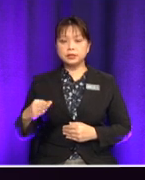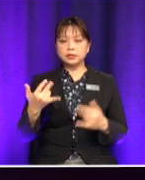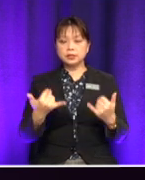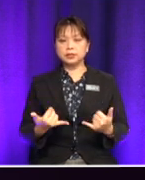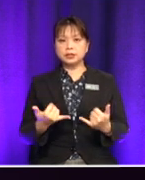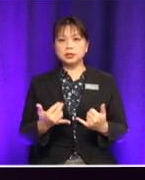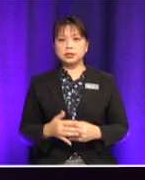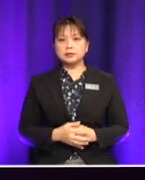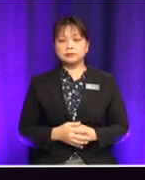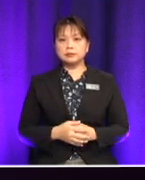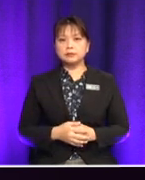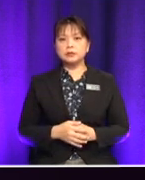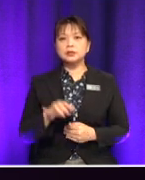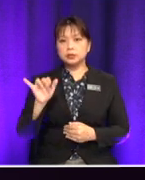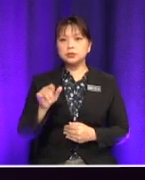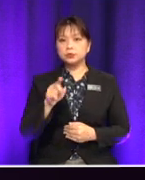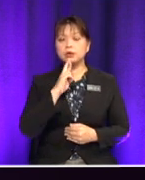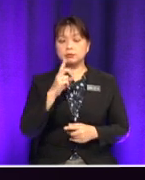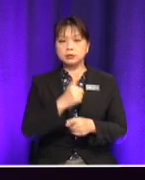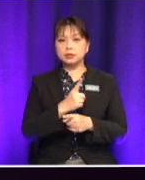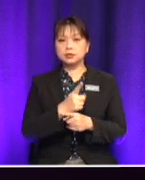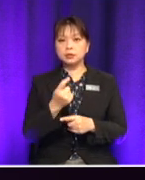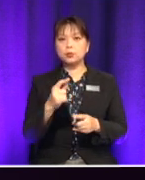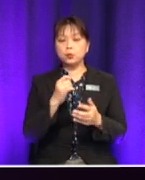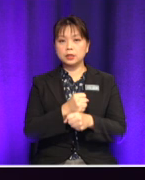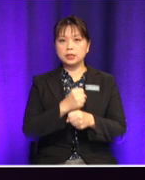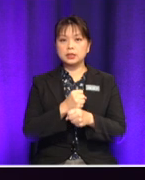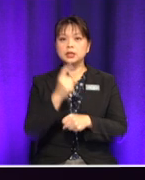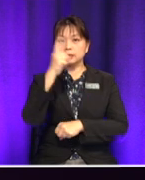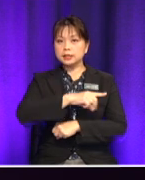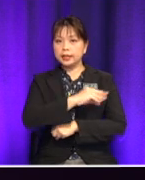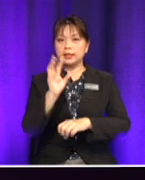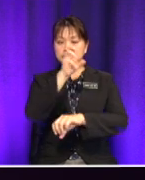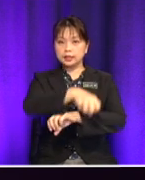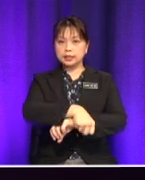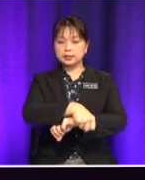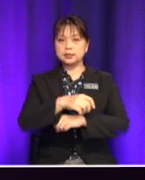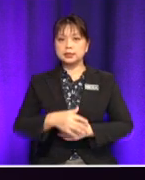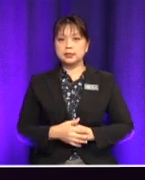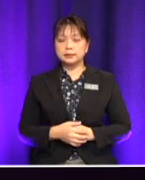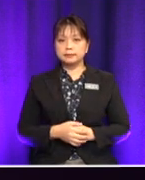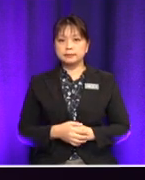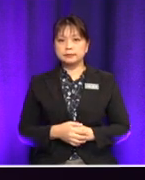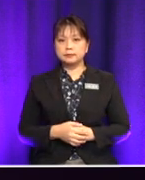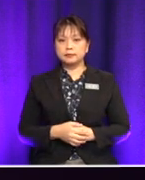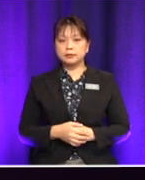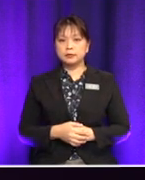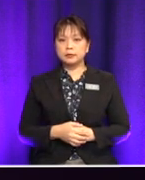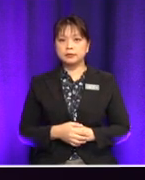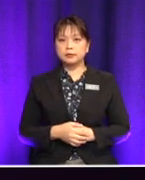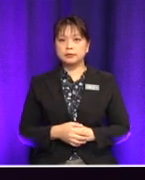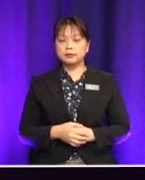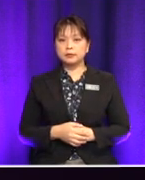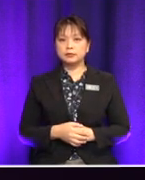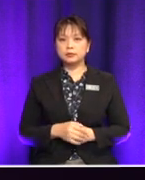They're working day and night, pumping out poisonous fumes. And where do they end up? In the atmosphere.